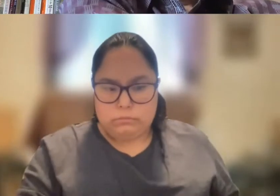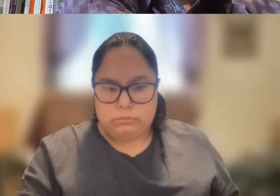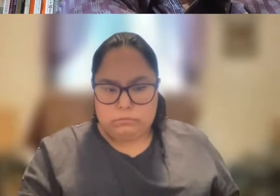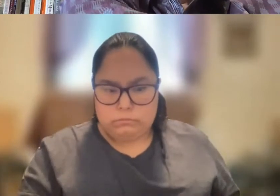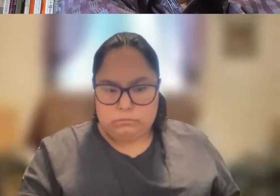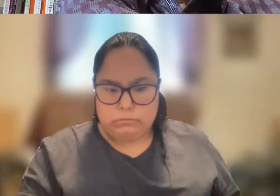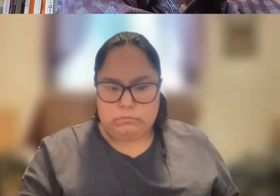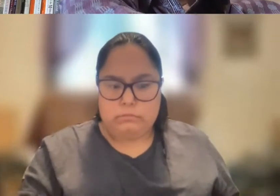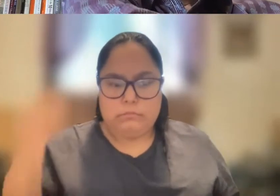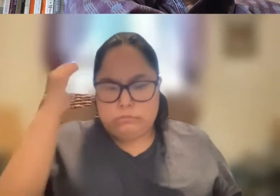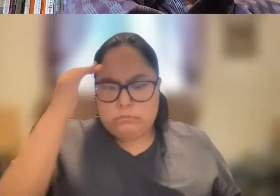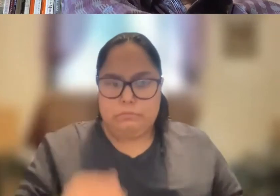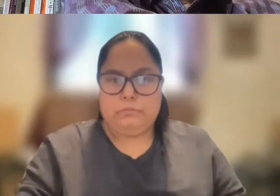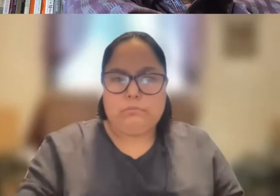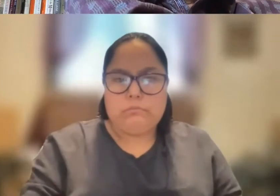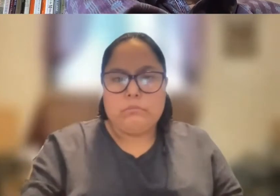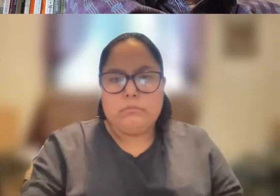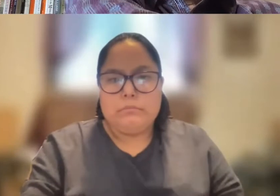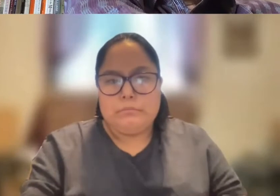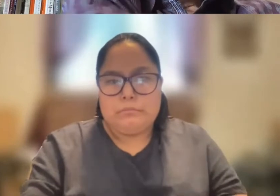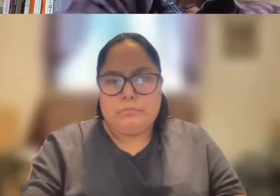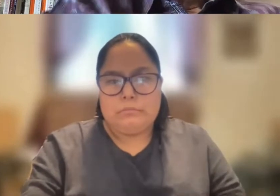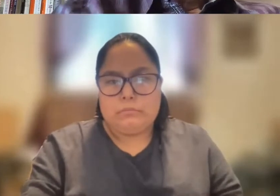I know that same-sex